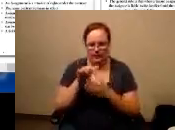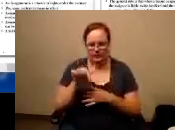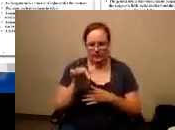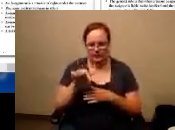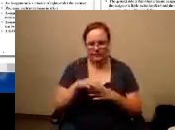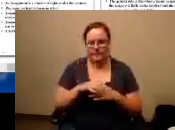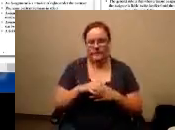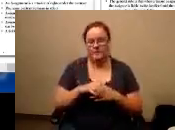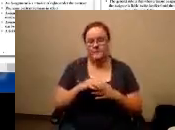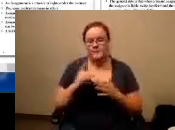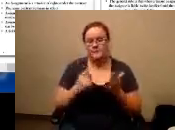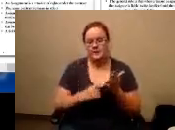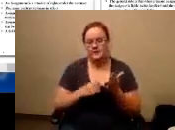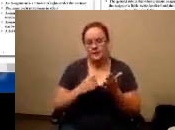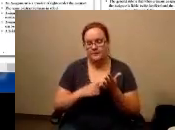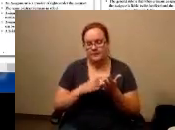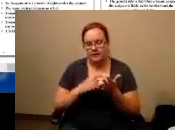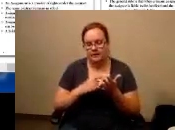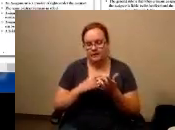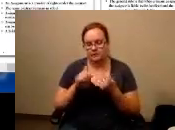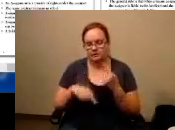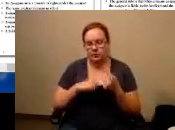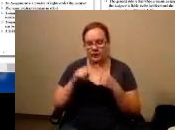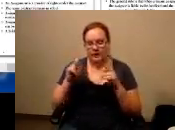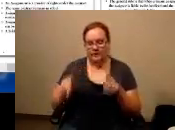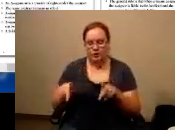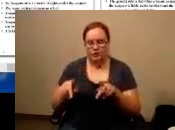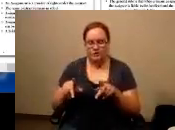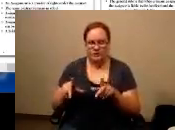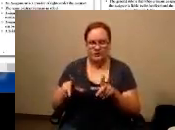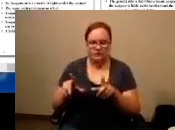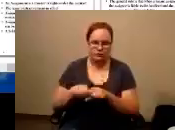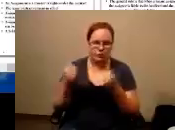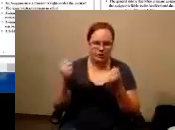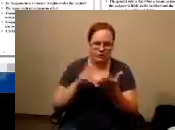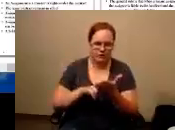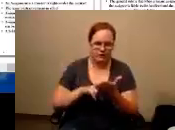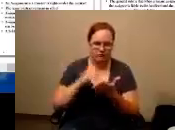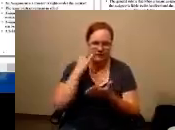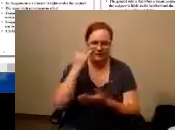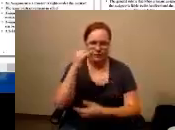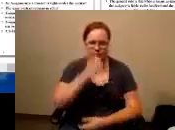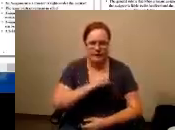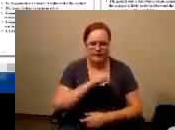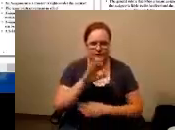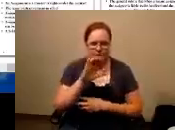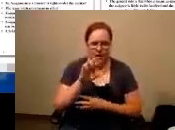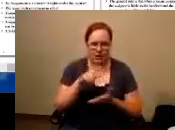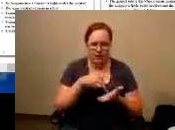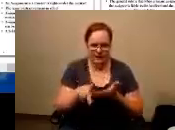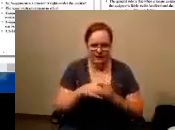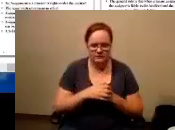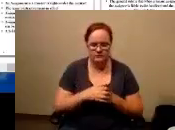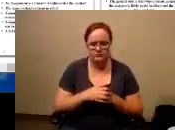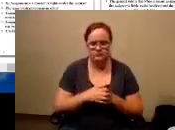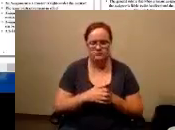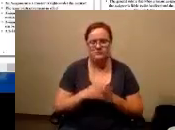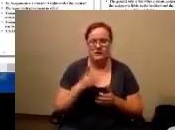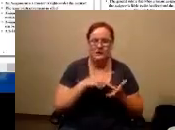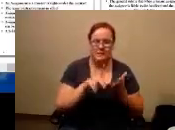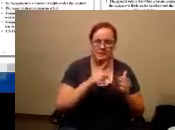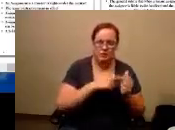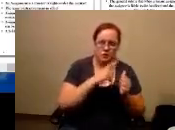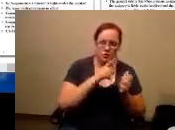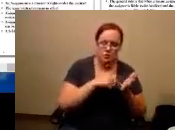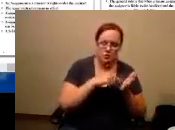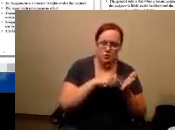Sometimes when a person breaches a contract, like if you miss a car loan payment, your payment's due on the first and